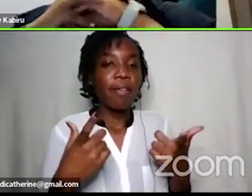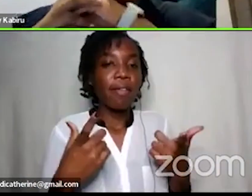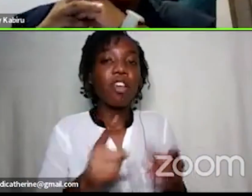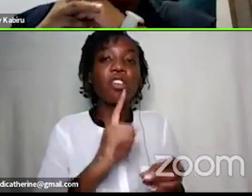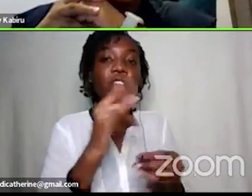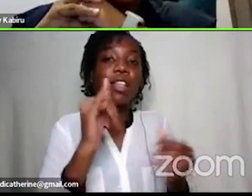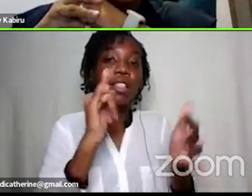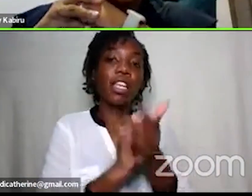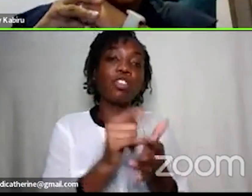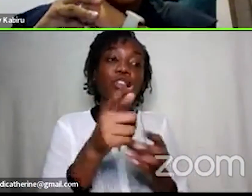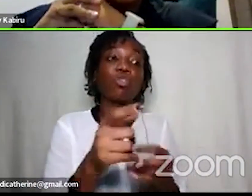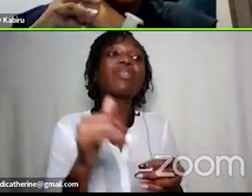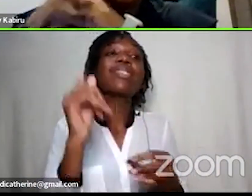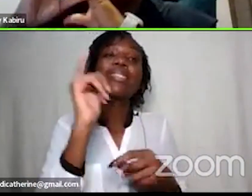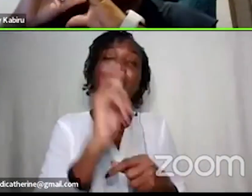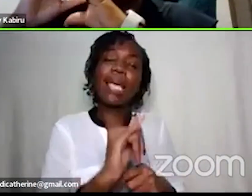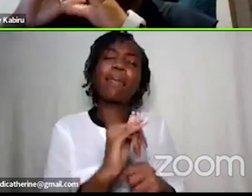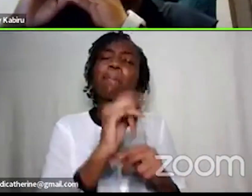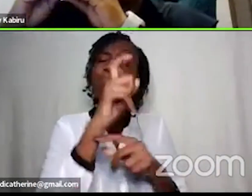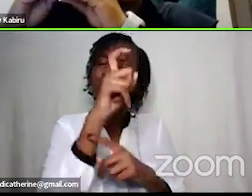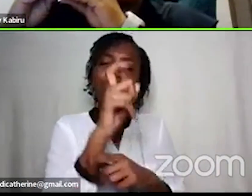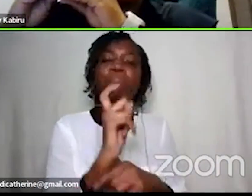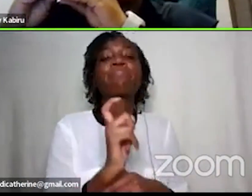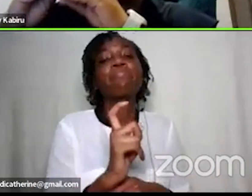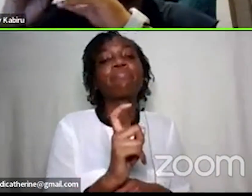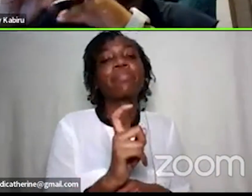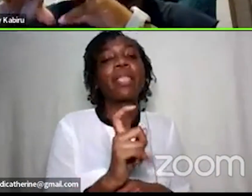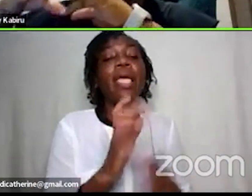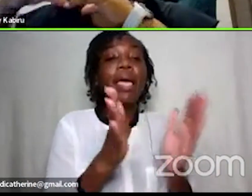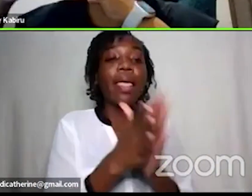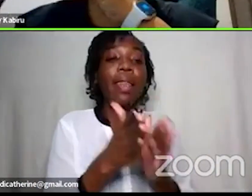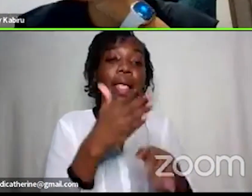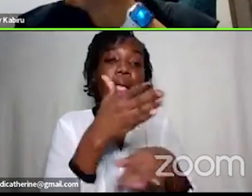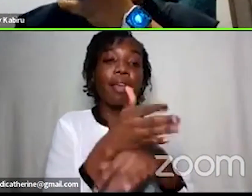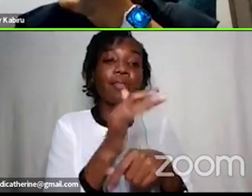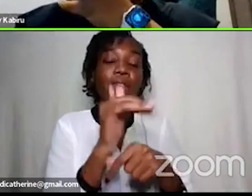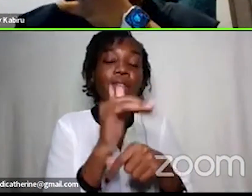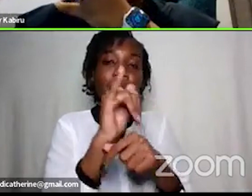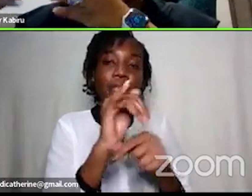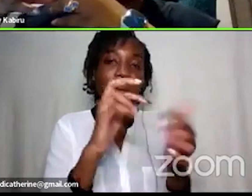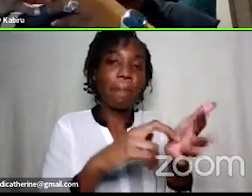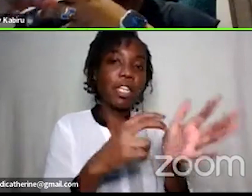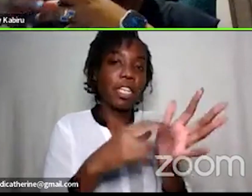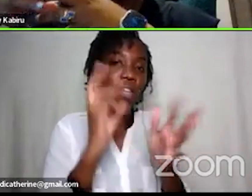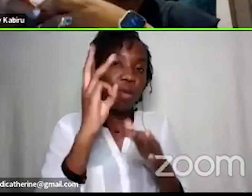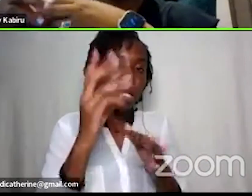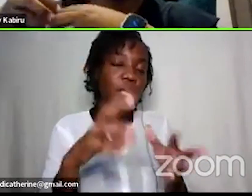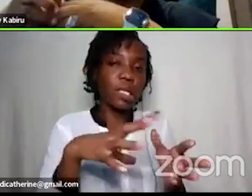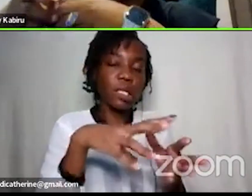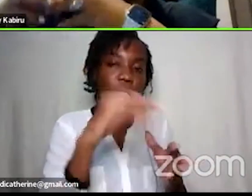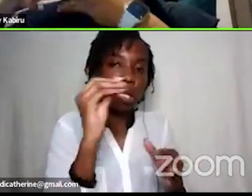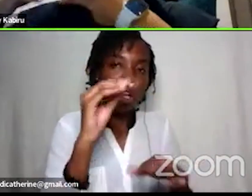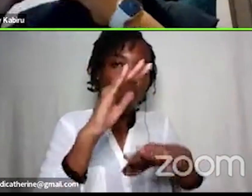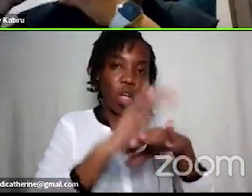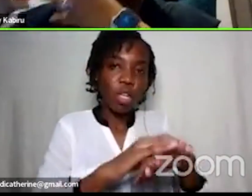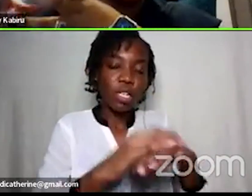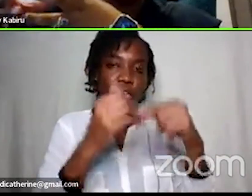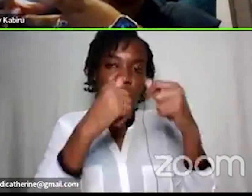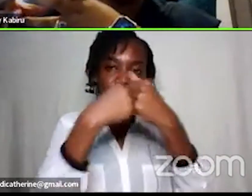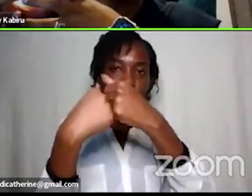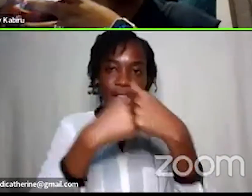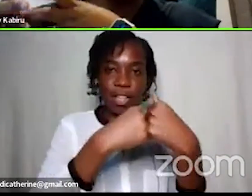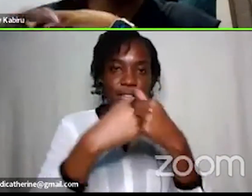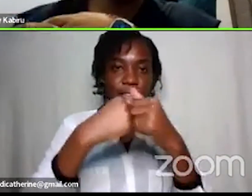be authentic, okay? And once you're authentic, you can take on challenges. Once you're authentic, you know what